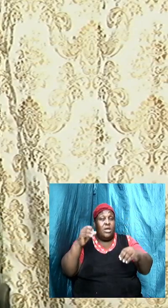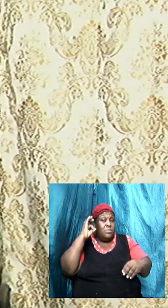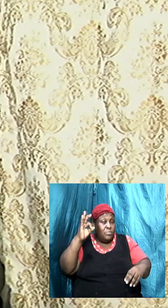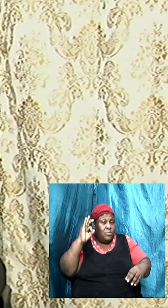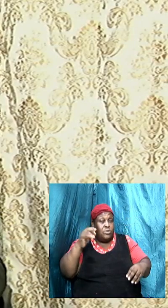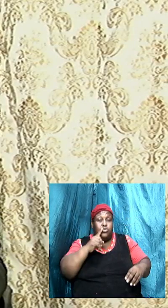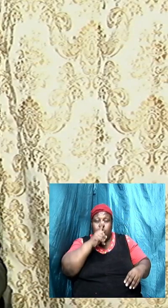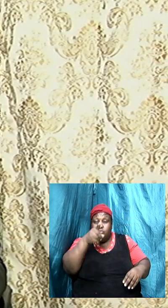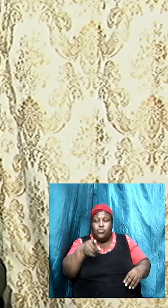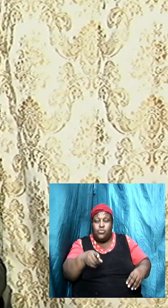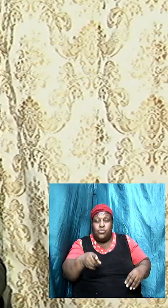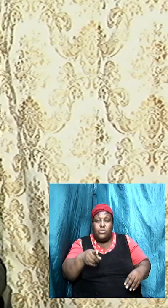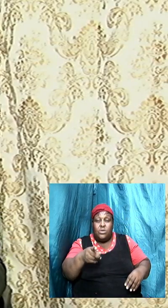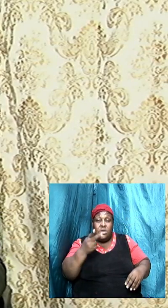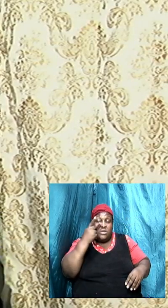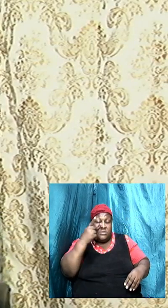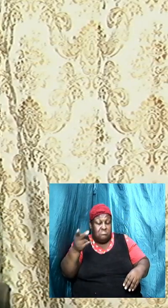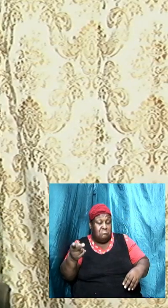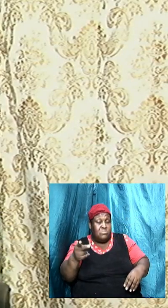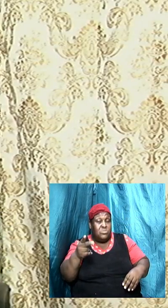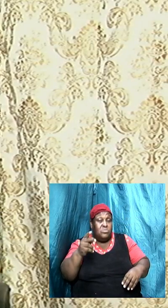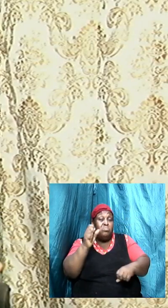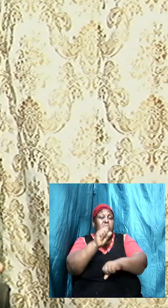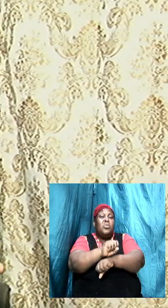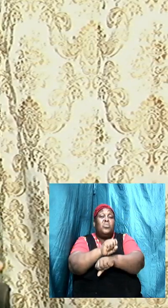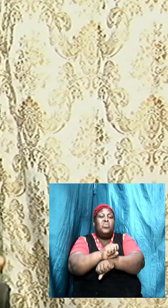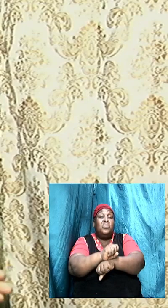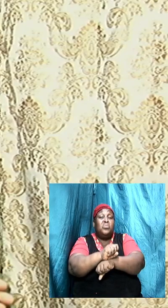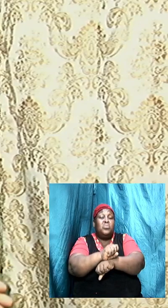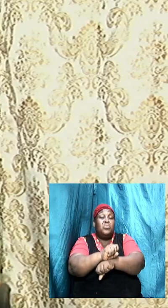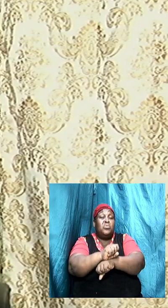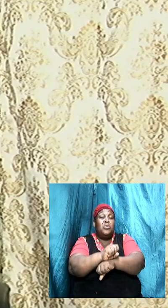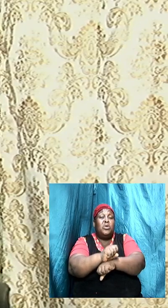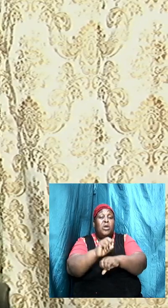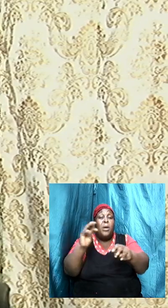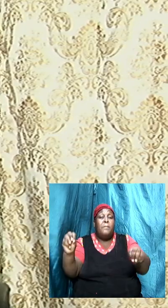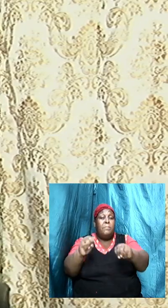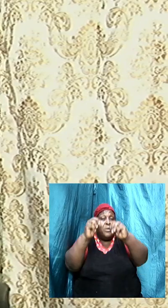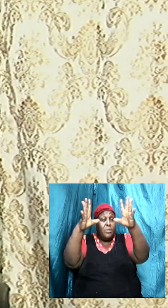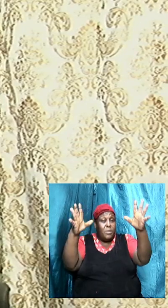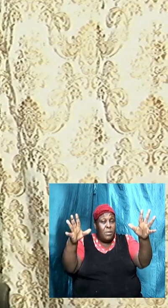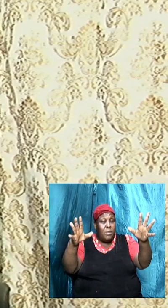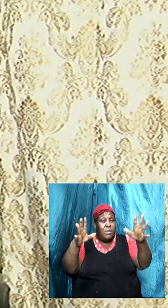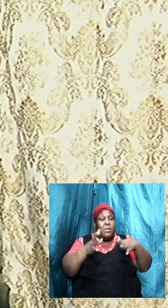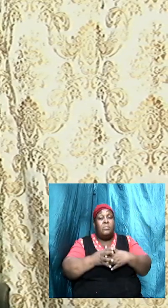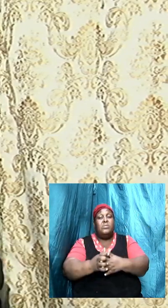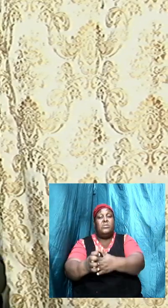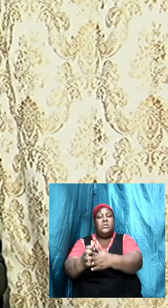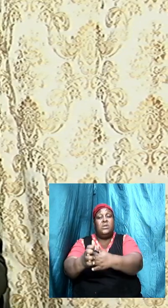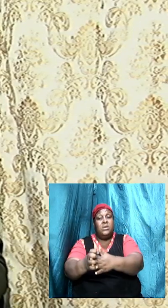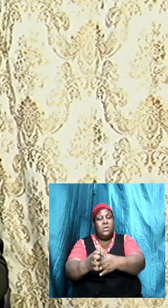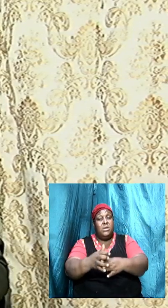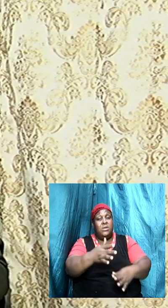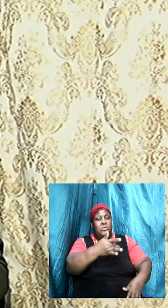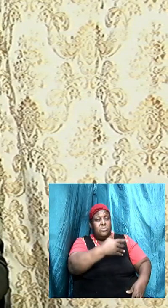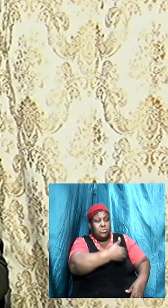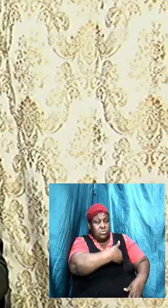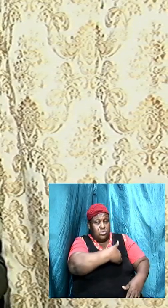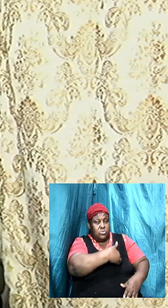working miracles. But in essence, they are leading souls to hell.